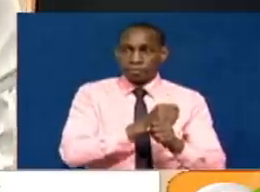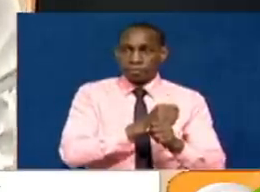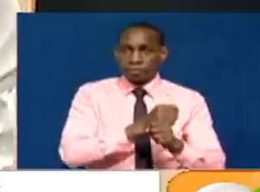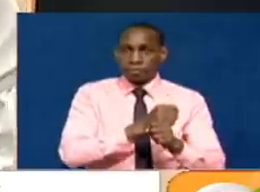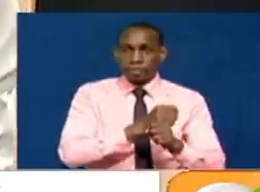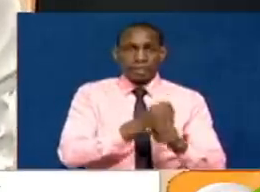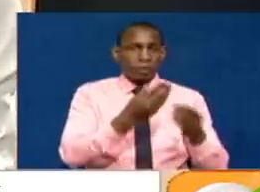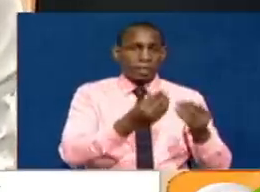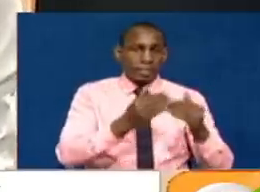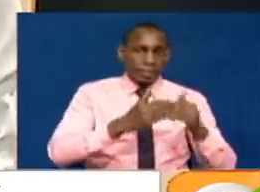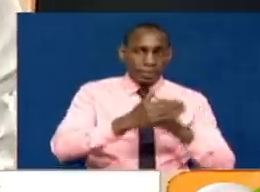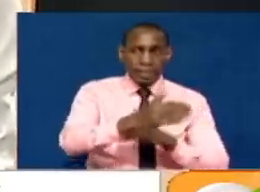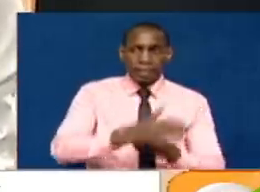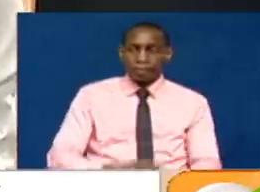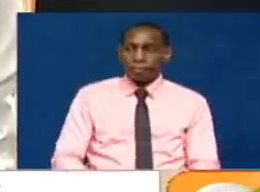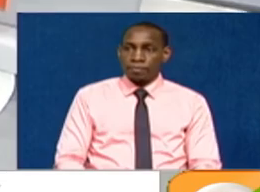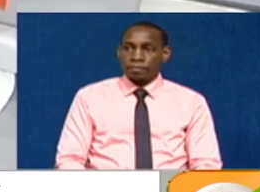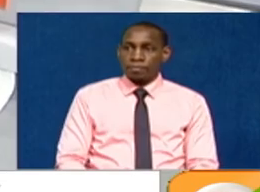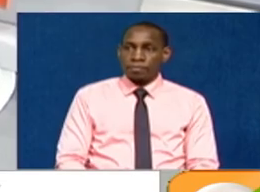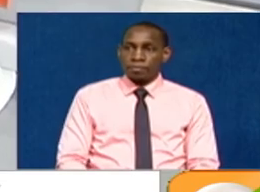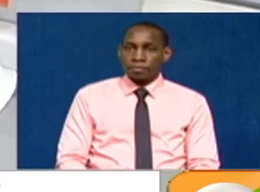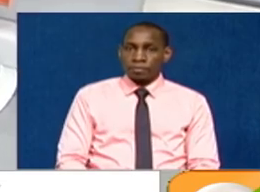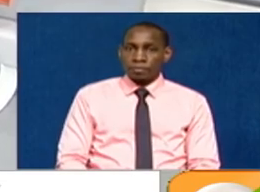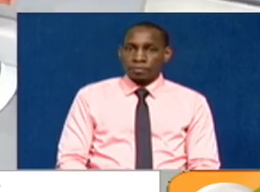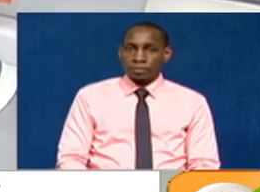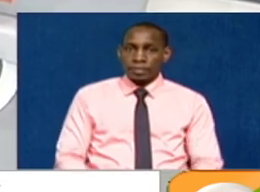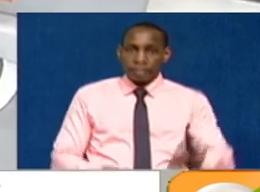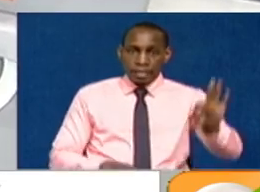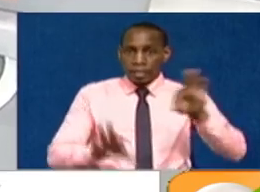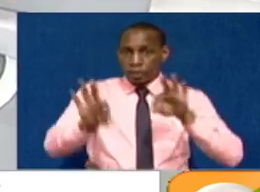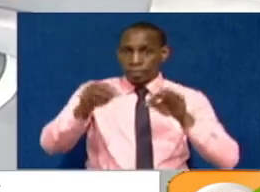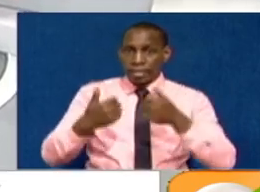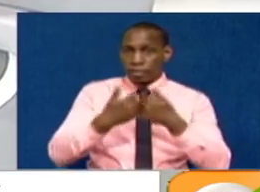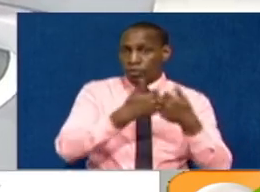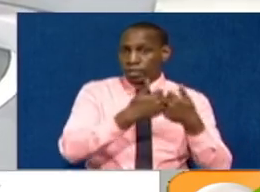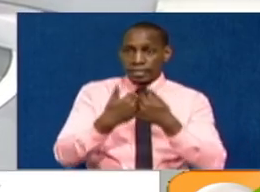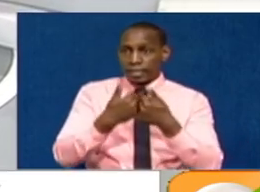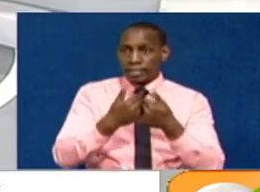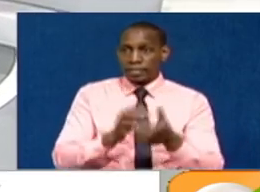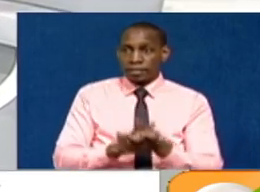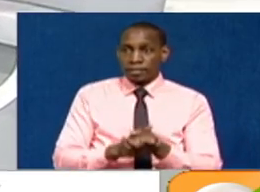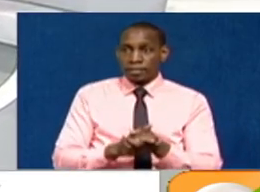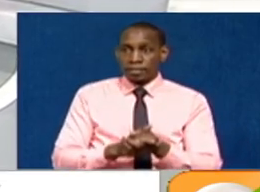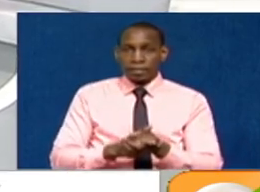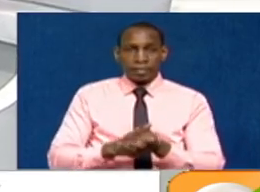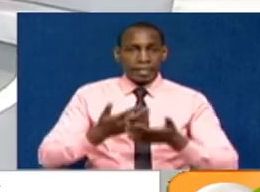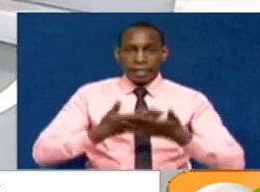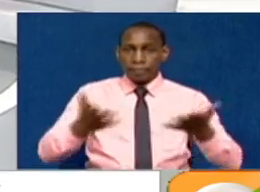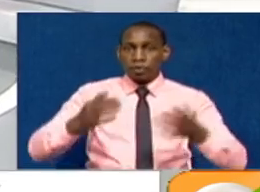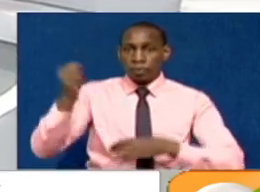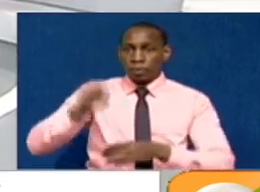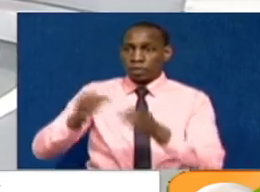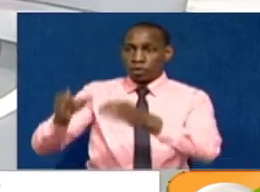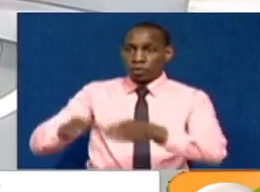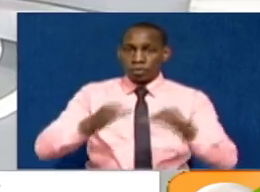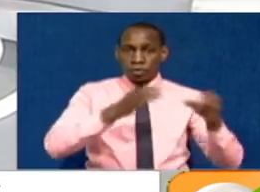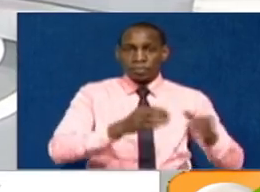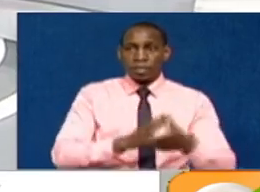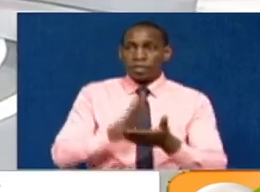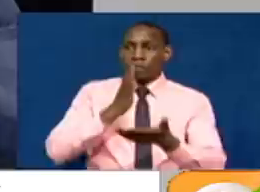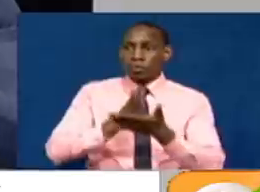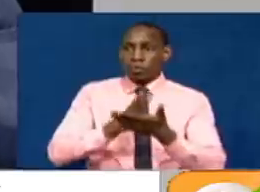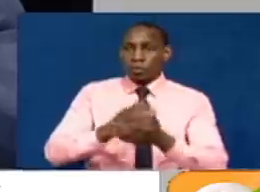the slope. Joe, the nomination headache is across the political parties, and